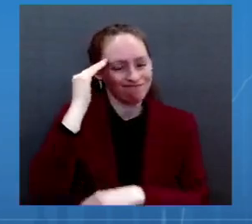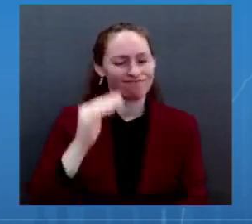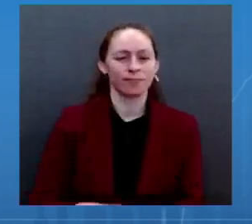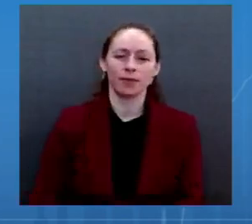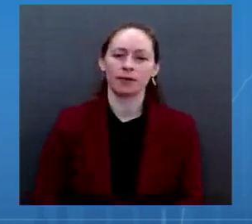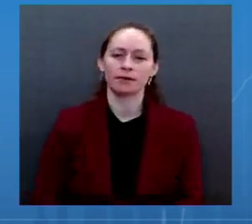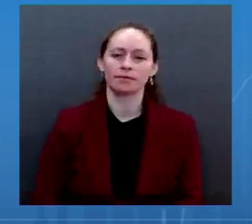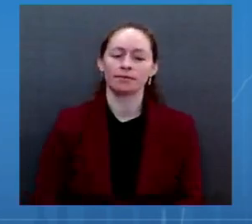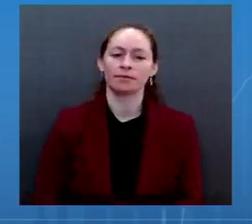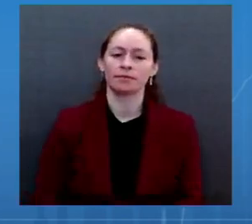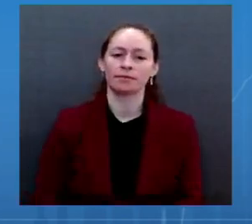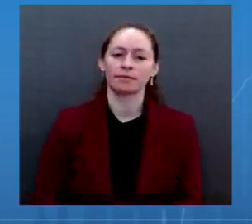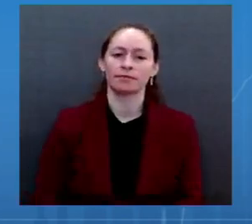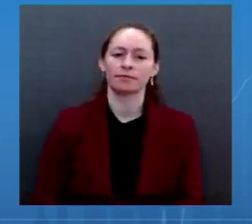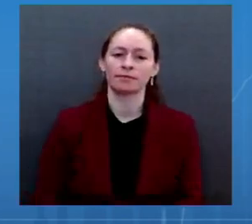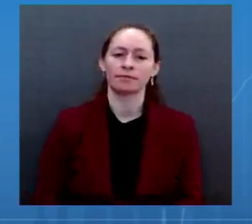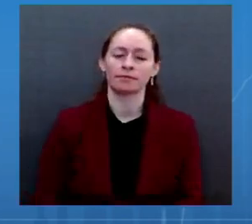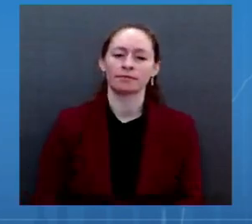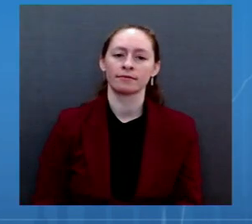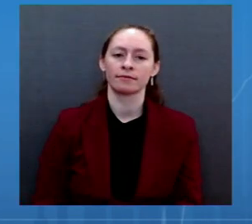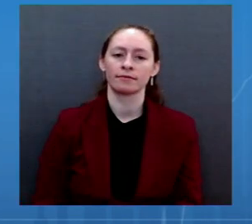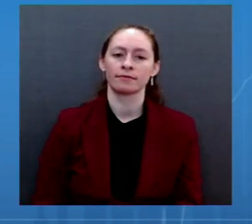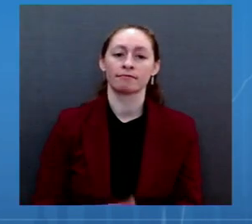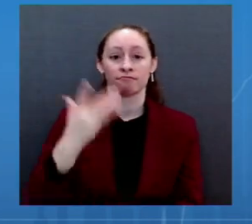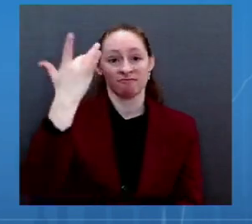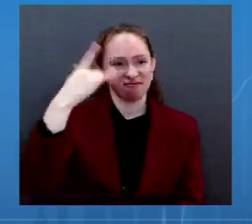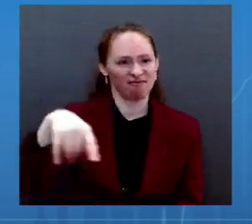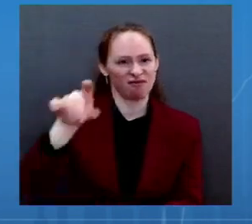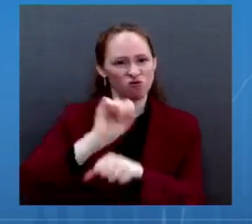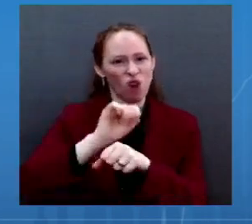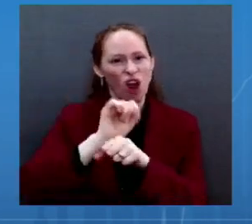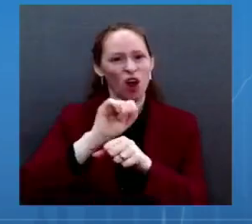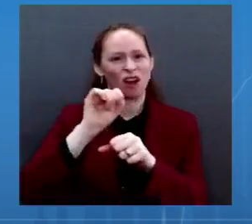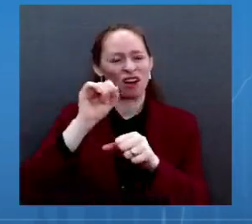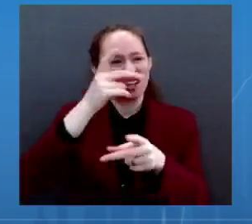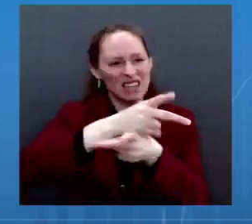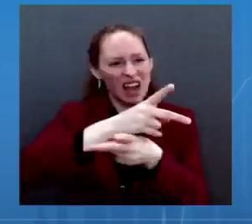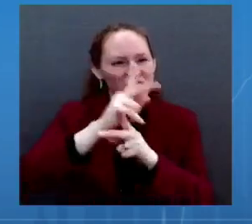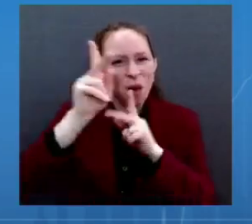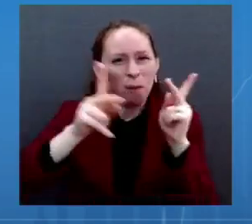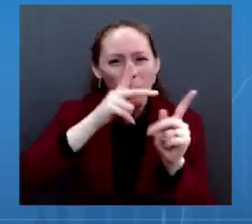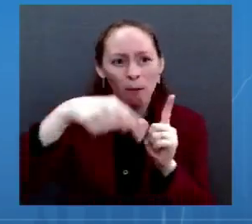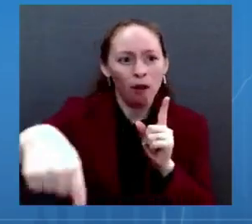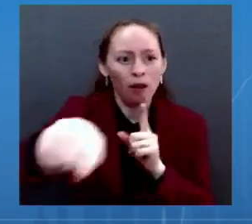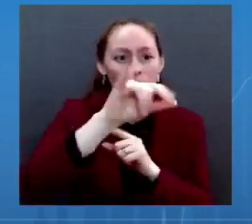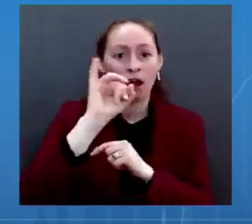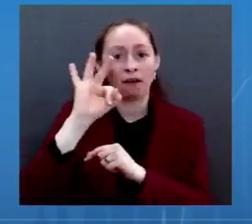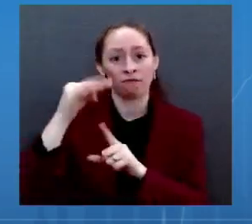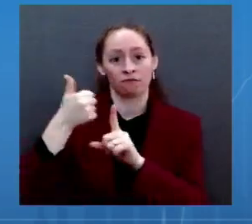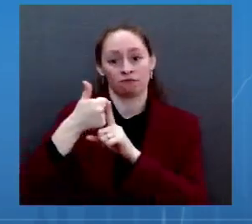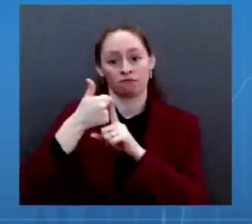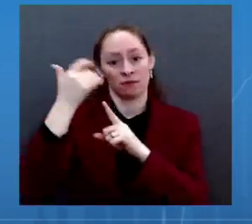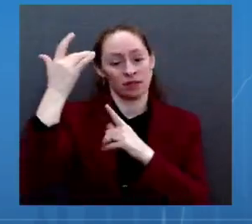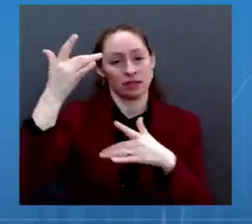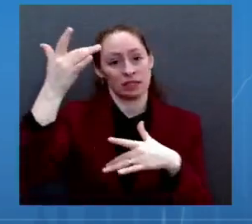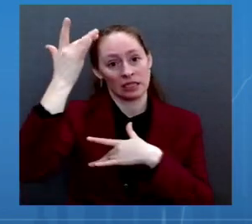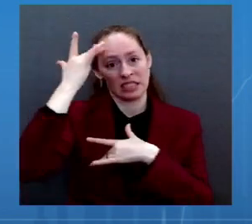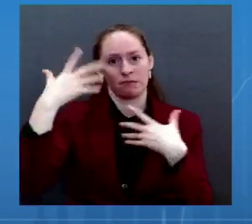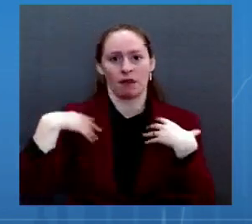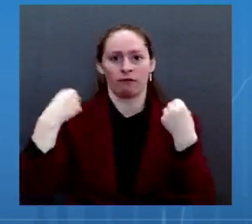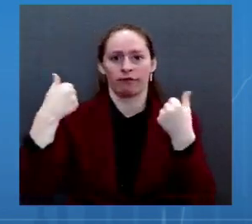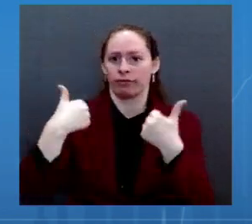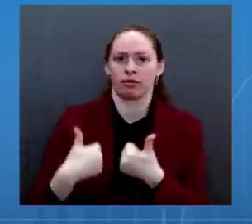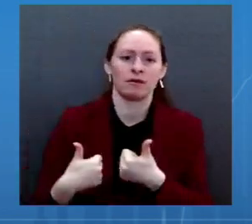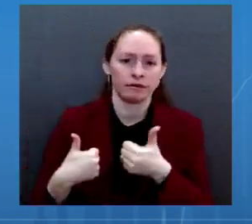populations. So it's absolutely the case that all of our healthcare worker guidance with regard to COVID-19 and all other transmissible diseases